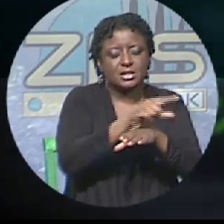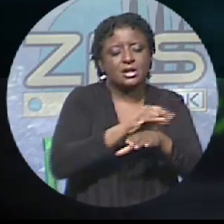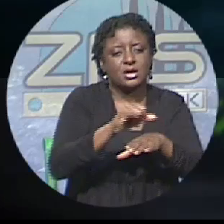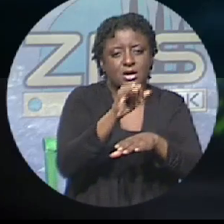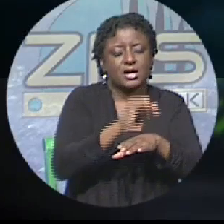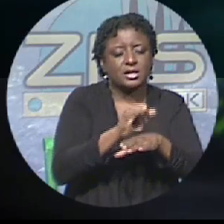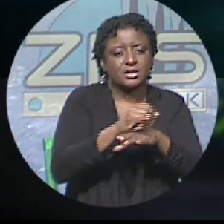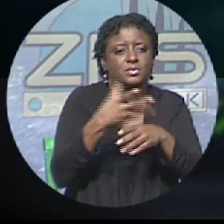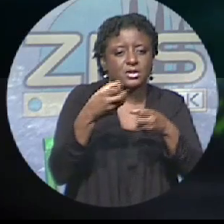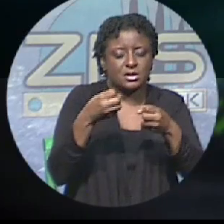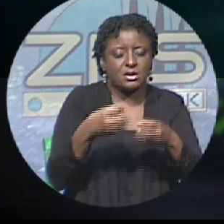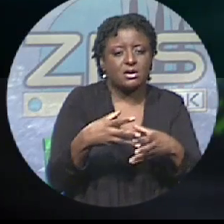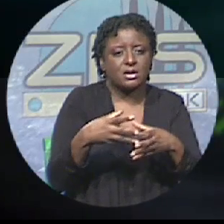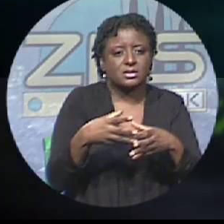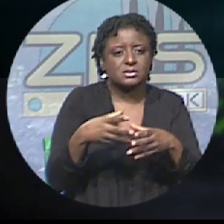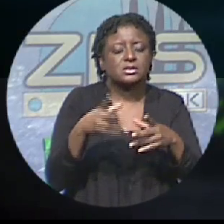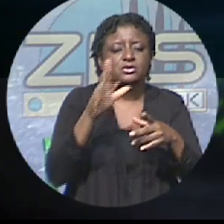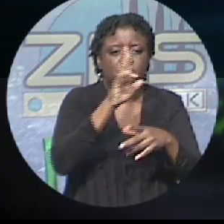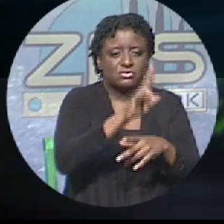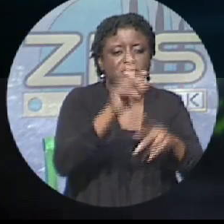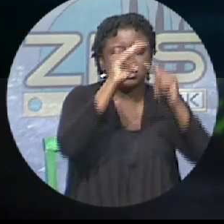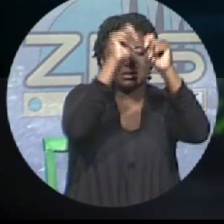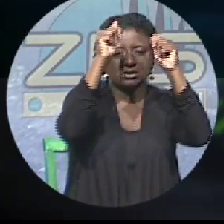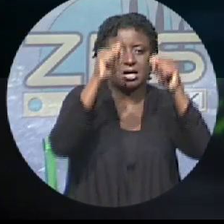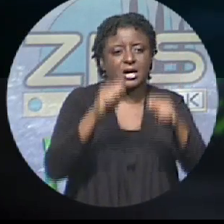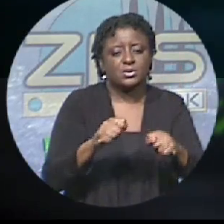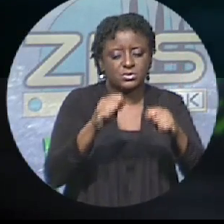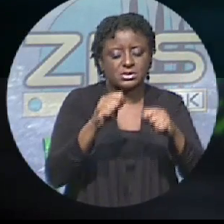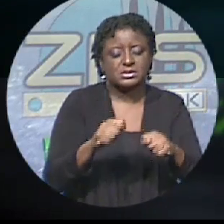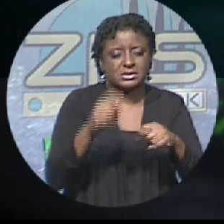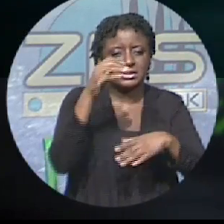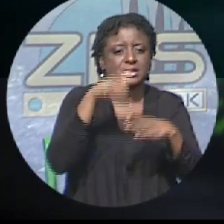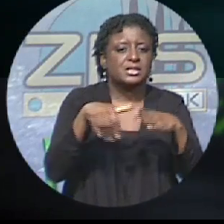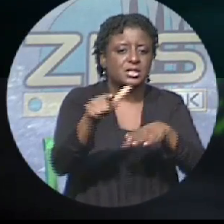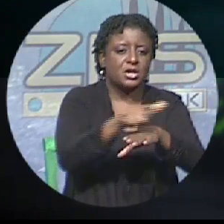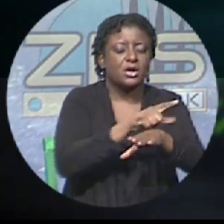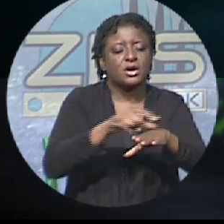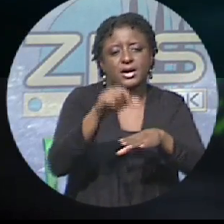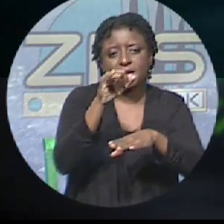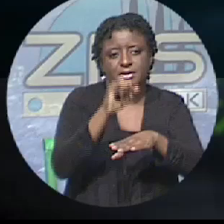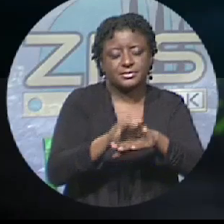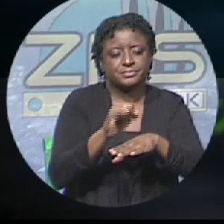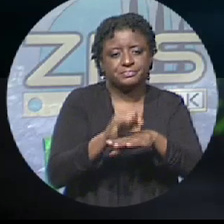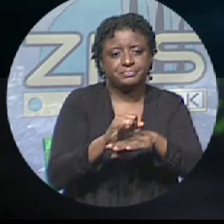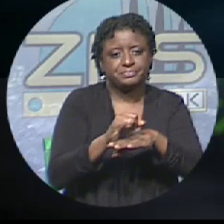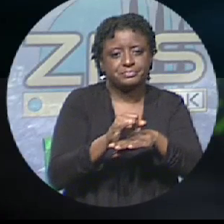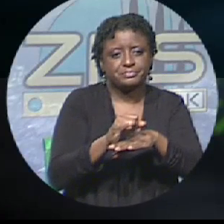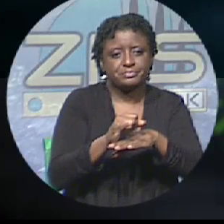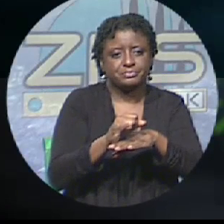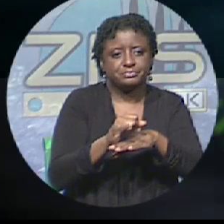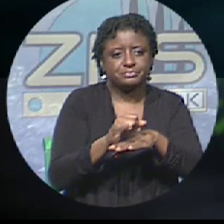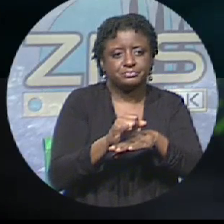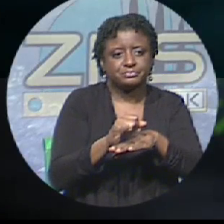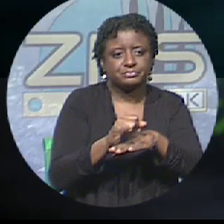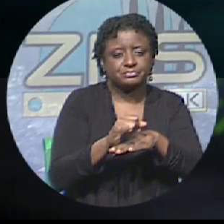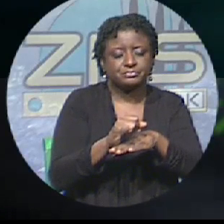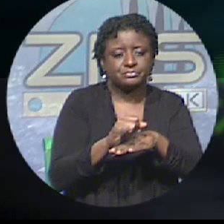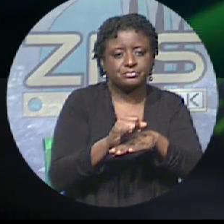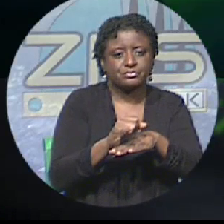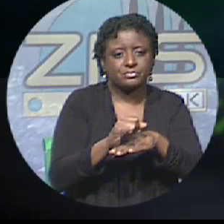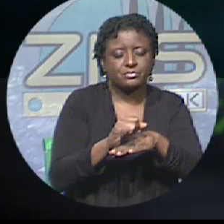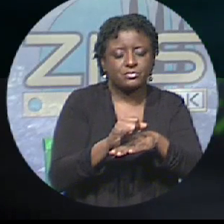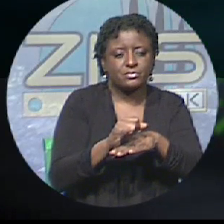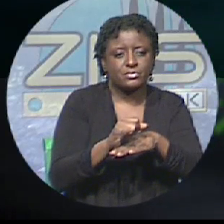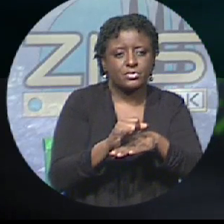lost towers, 3 towers in Long Island. So the reconnaissance team is on island,